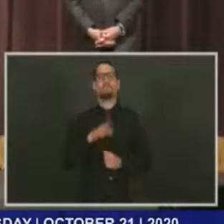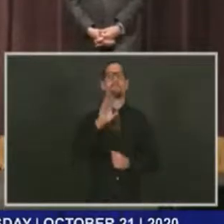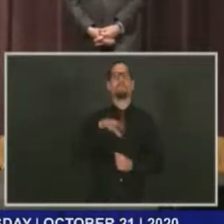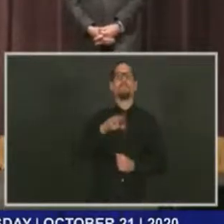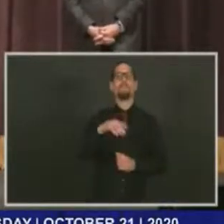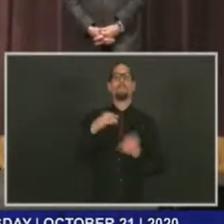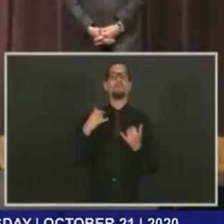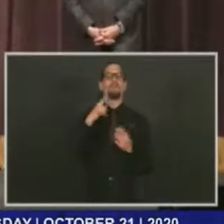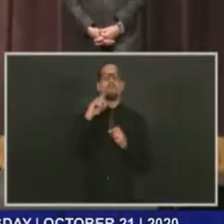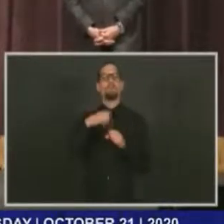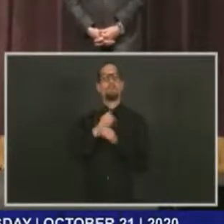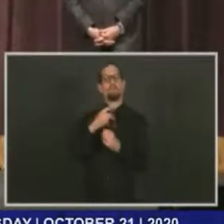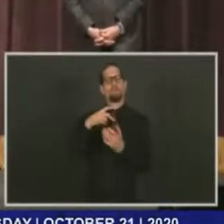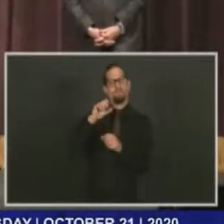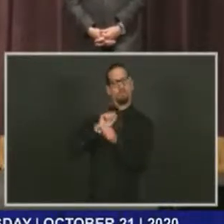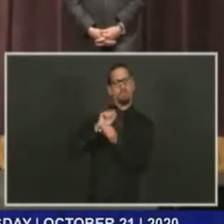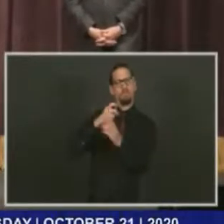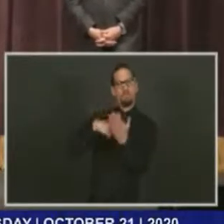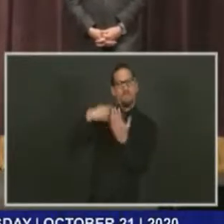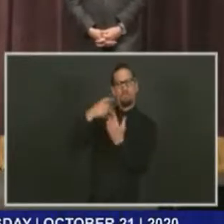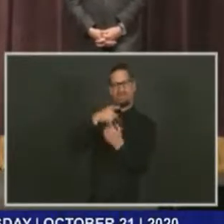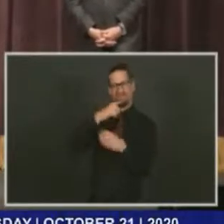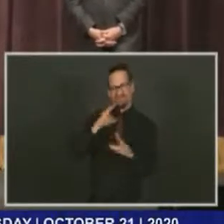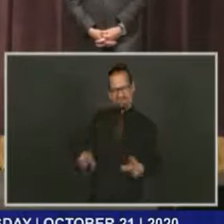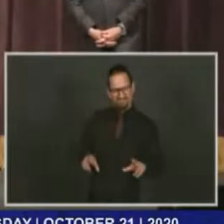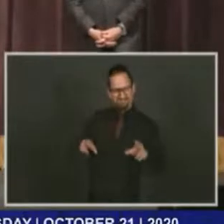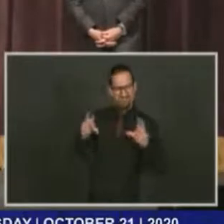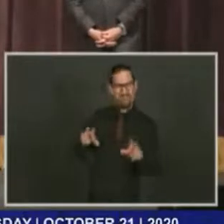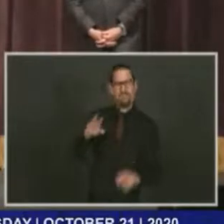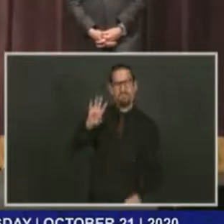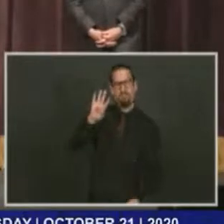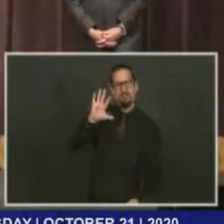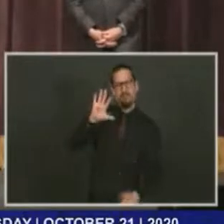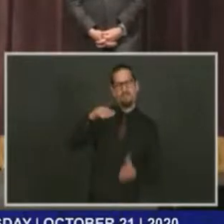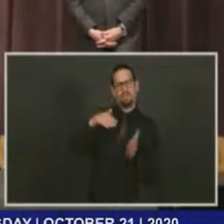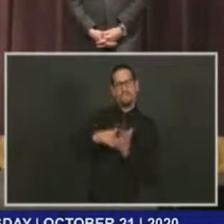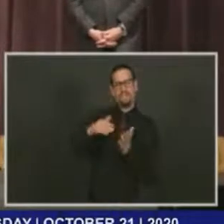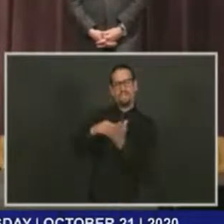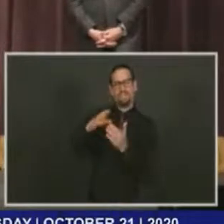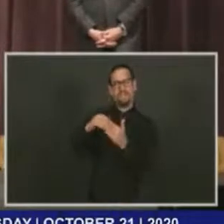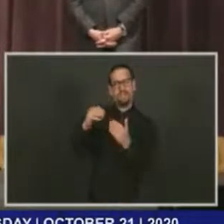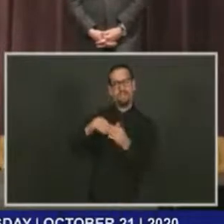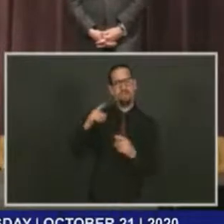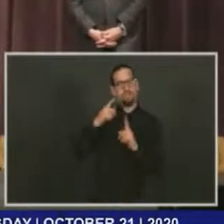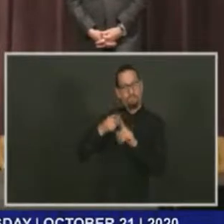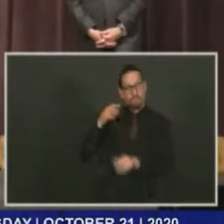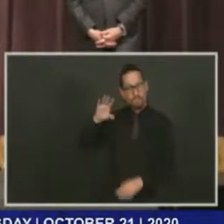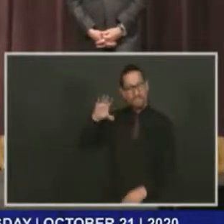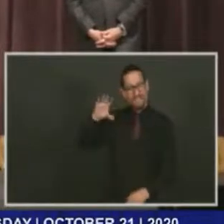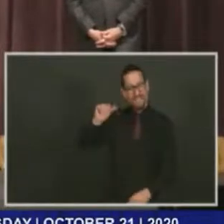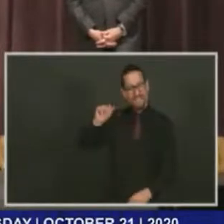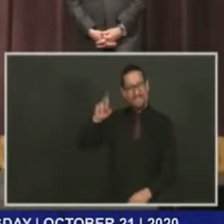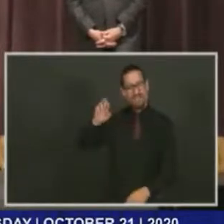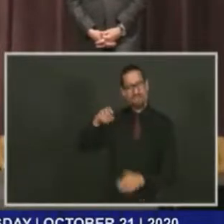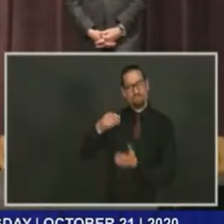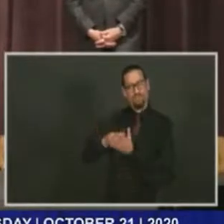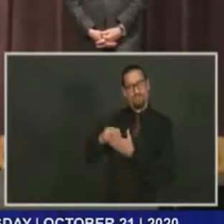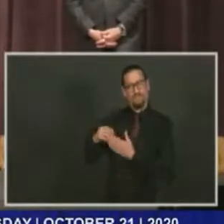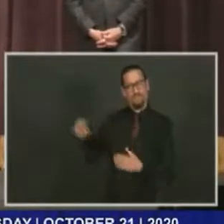million of the CARE money for that, but still criticism that enough money has not yet gone out to small